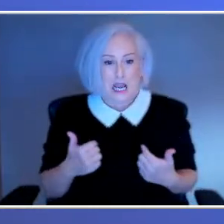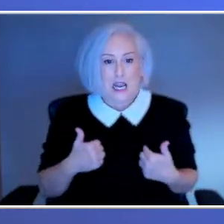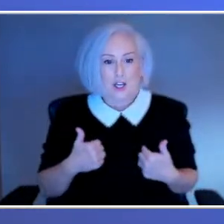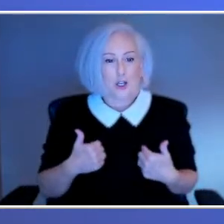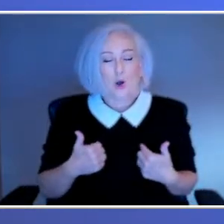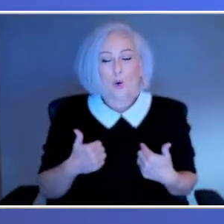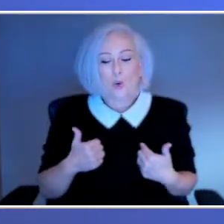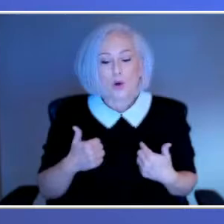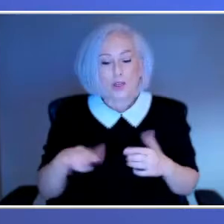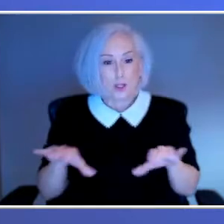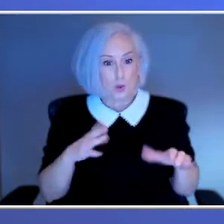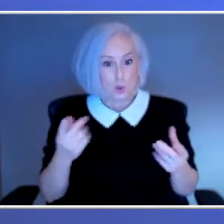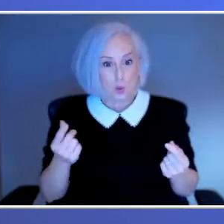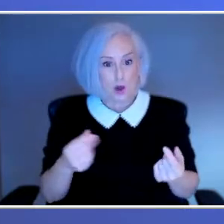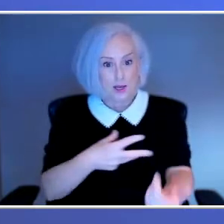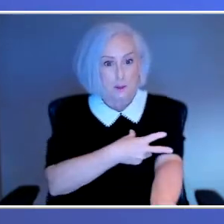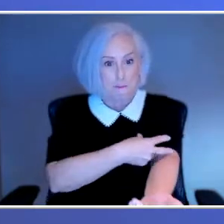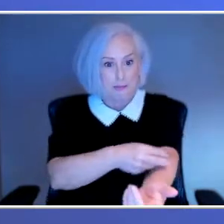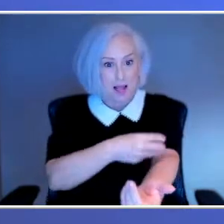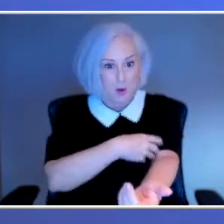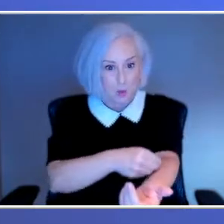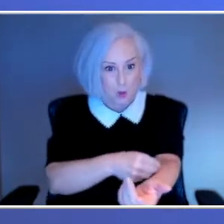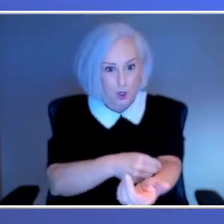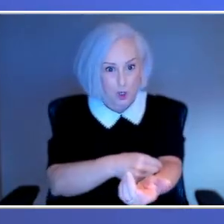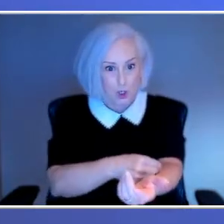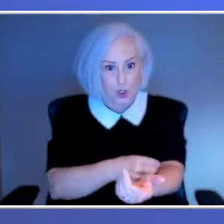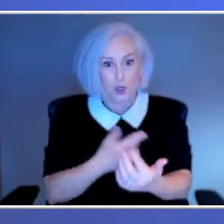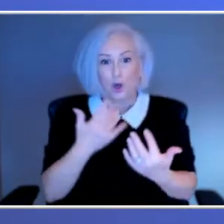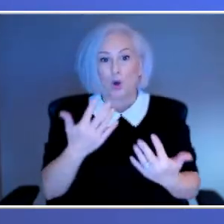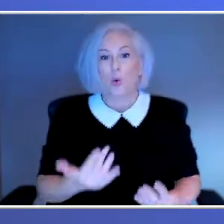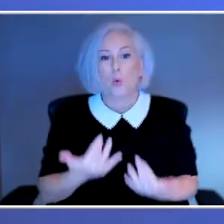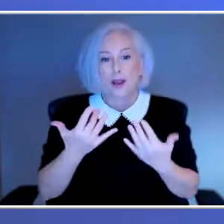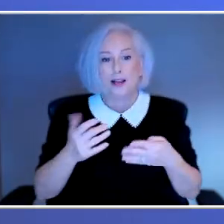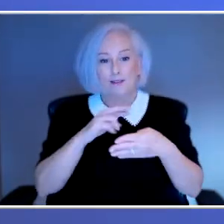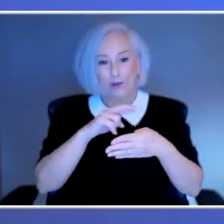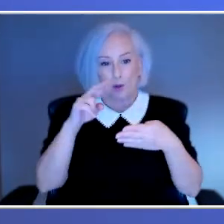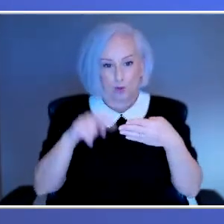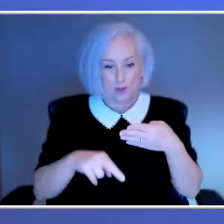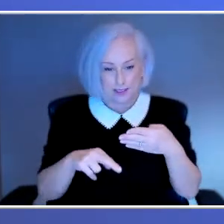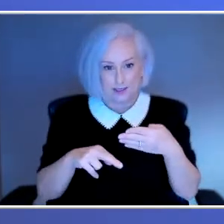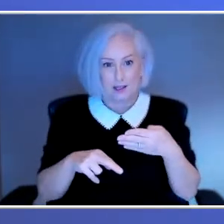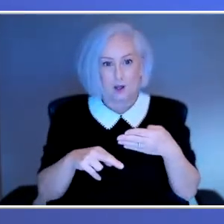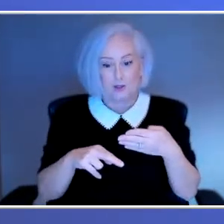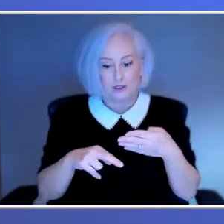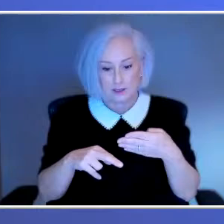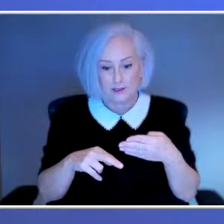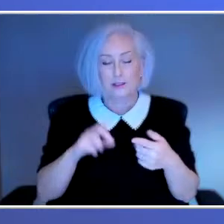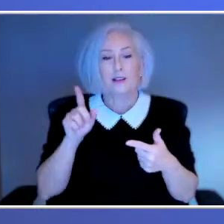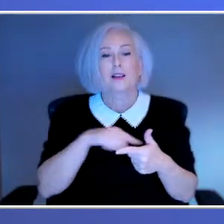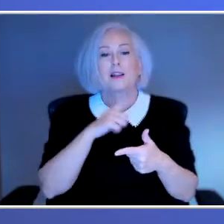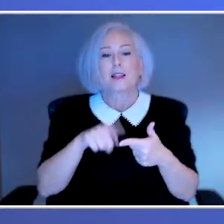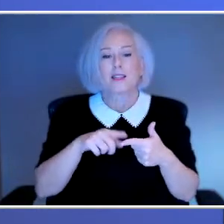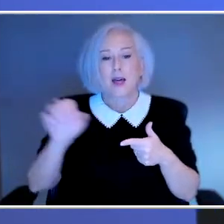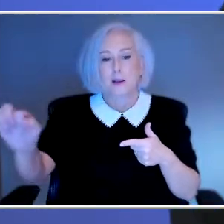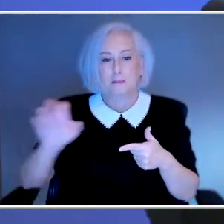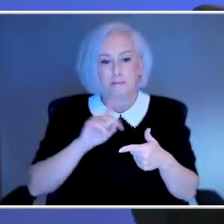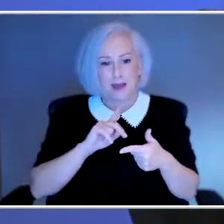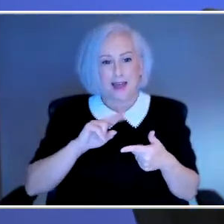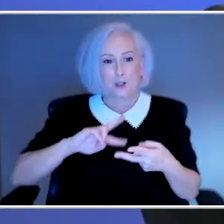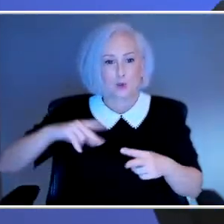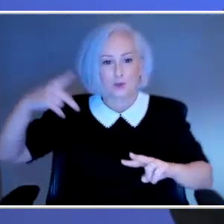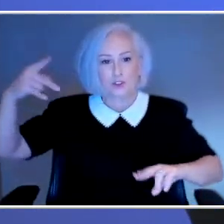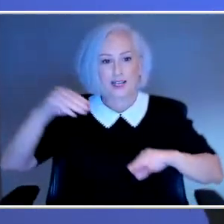work another month, waited for my results to come in. Then they return you back to genetic counselor to go over